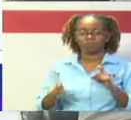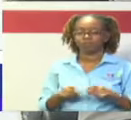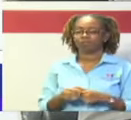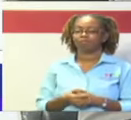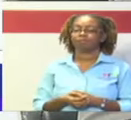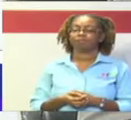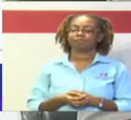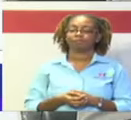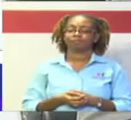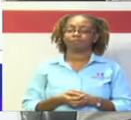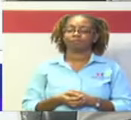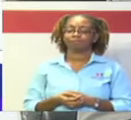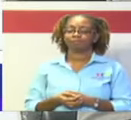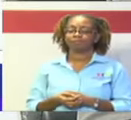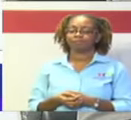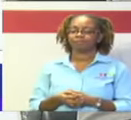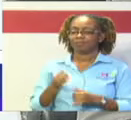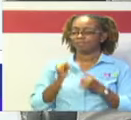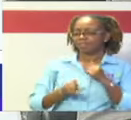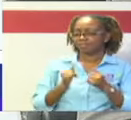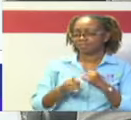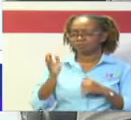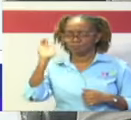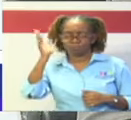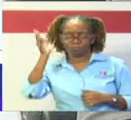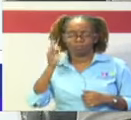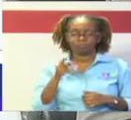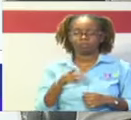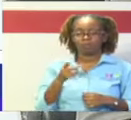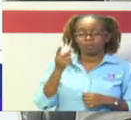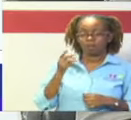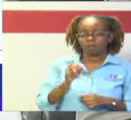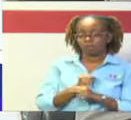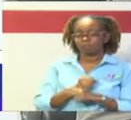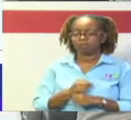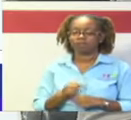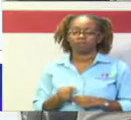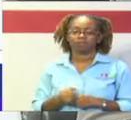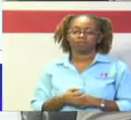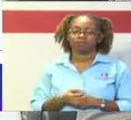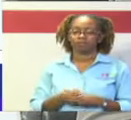had received a combination of nationals and non-national adults of about